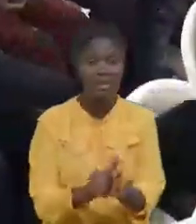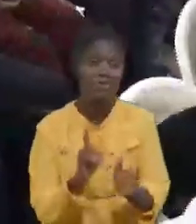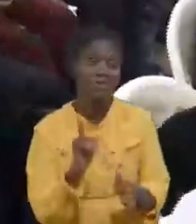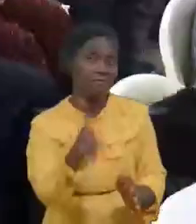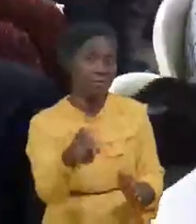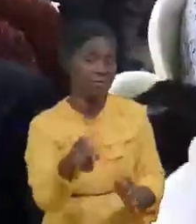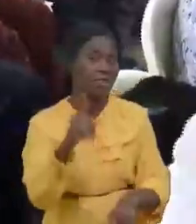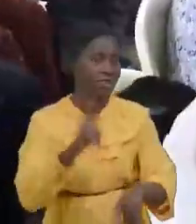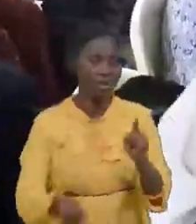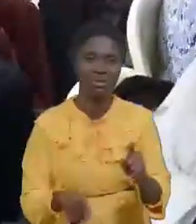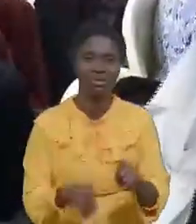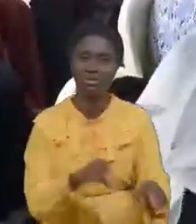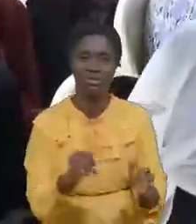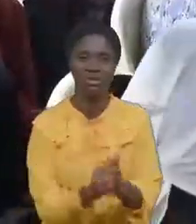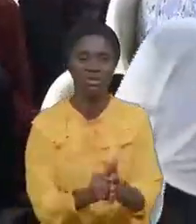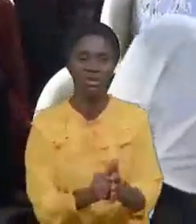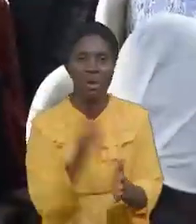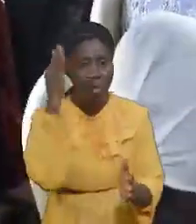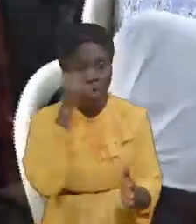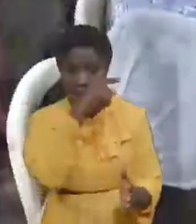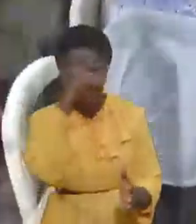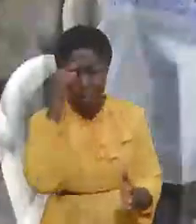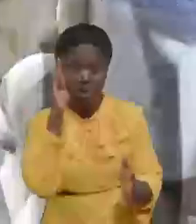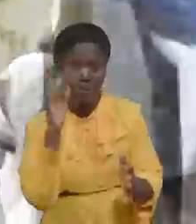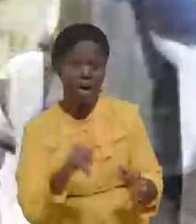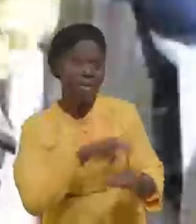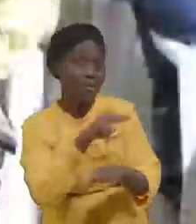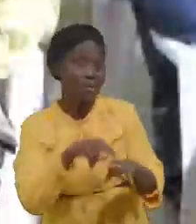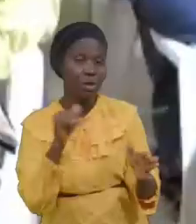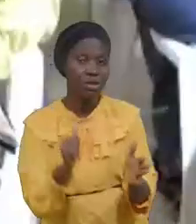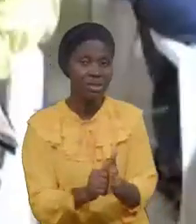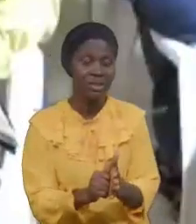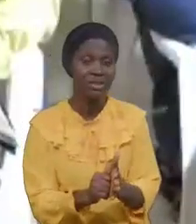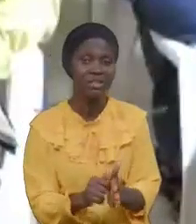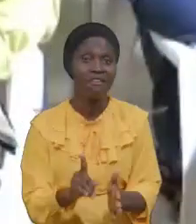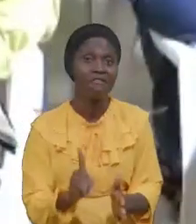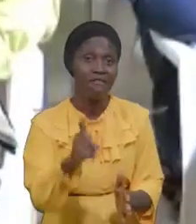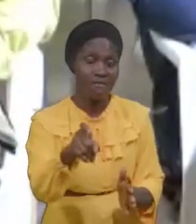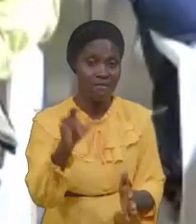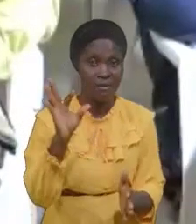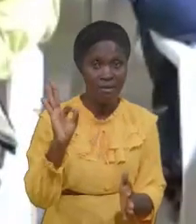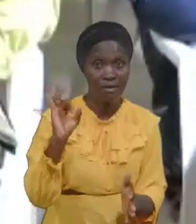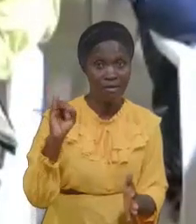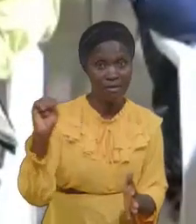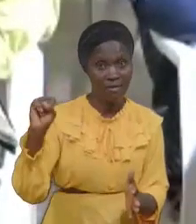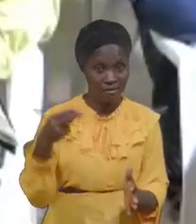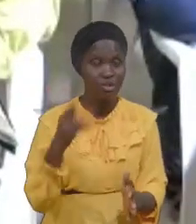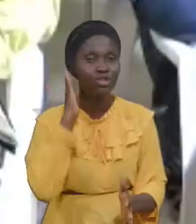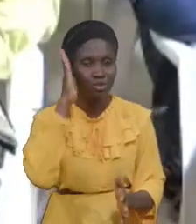By nature, that fish will swim. It's like a